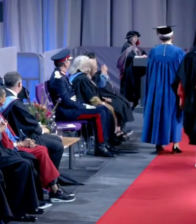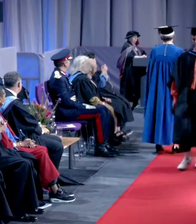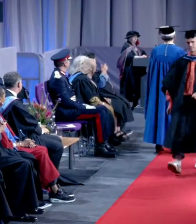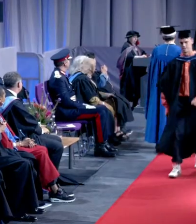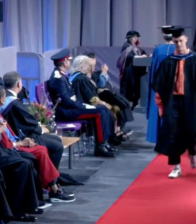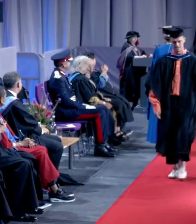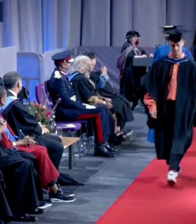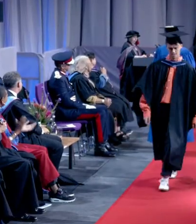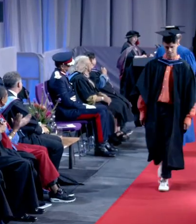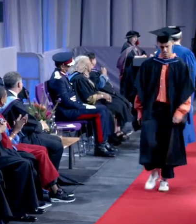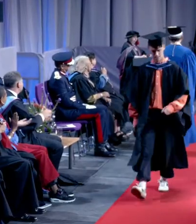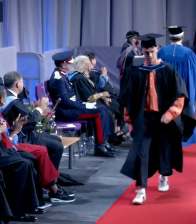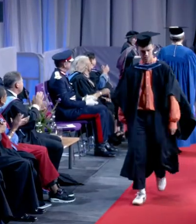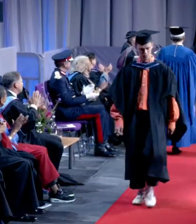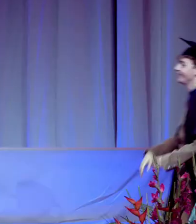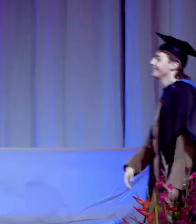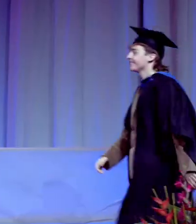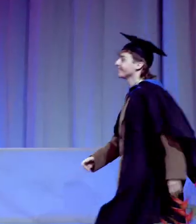Joseph Killeran.